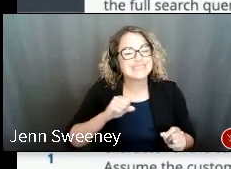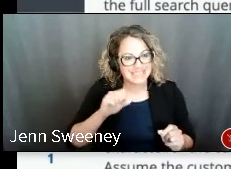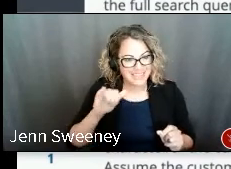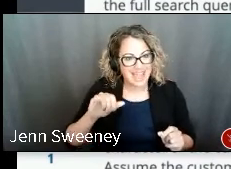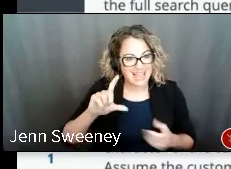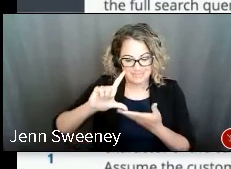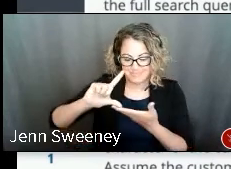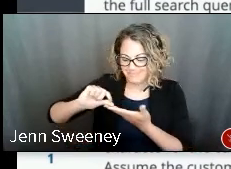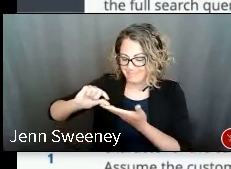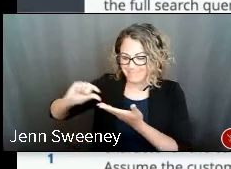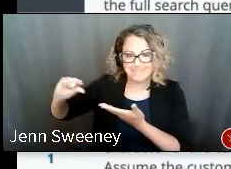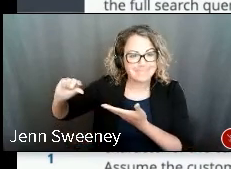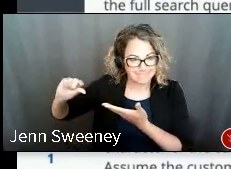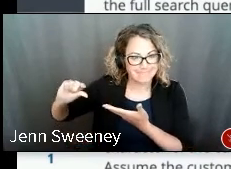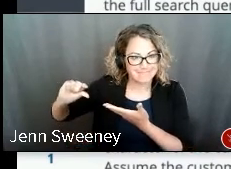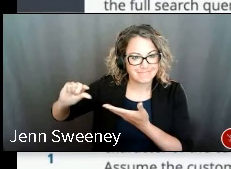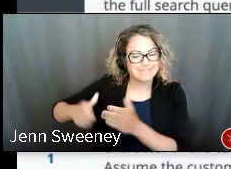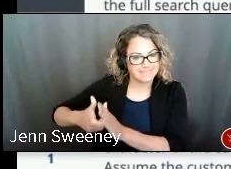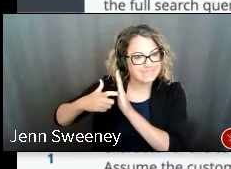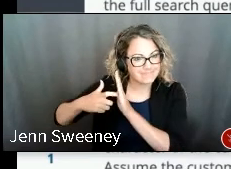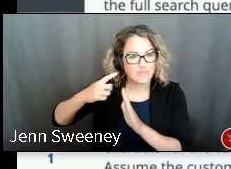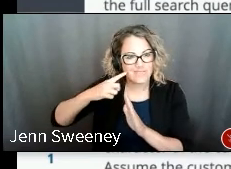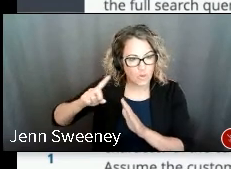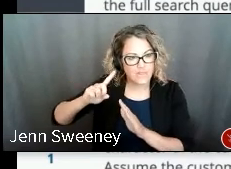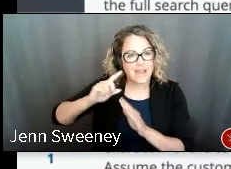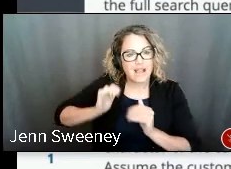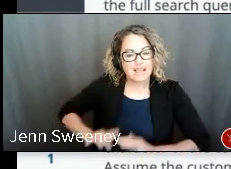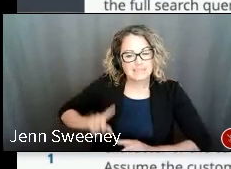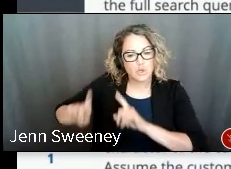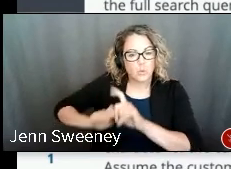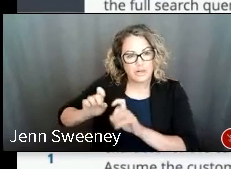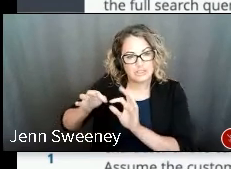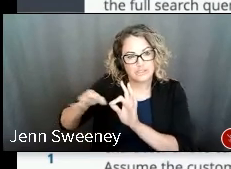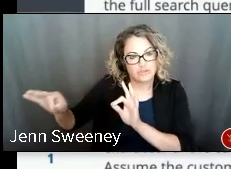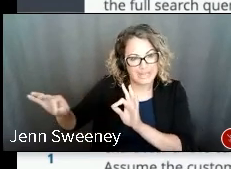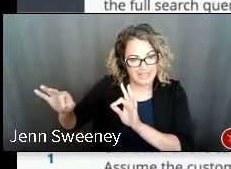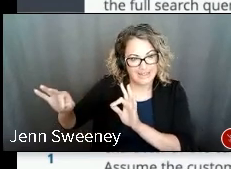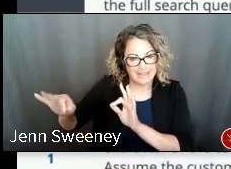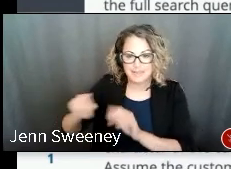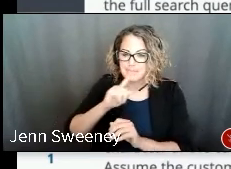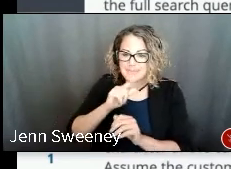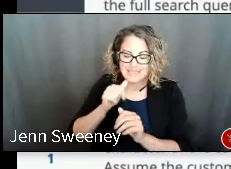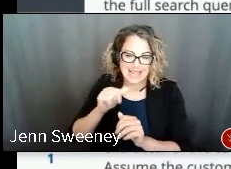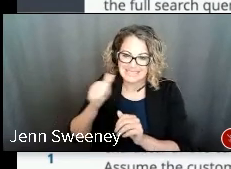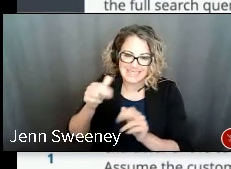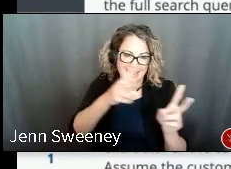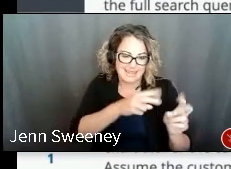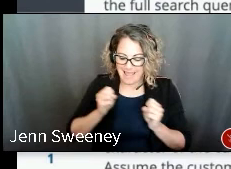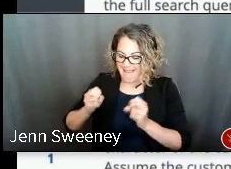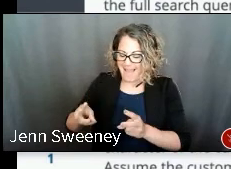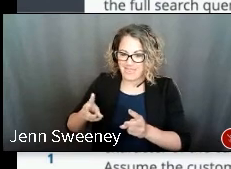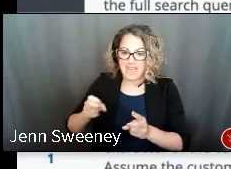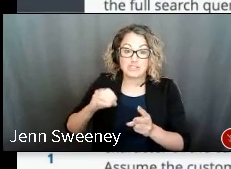caption to lowercase for customer query string. So hopefully, let's run this again.